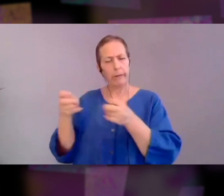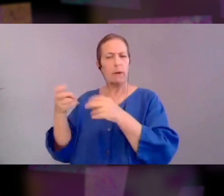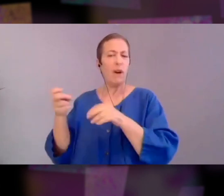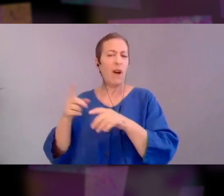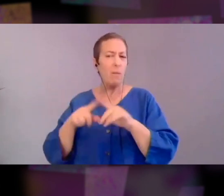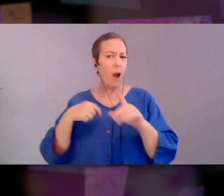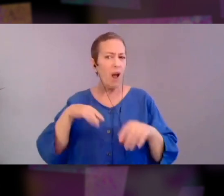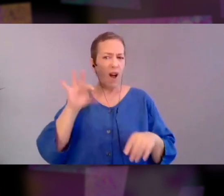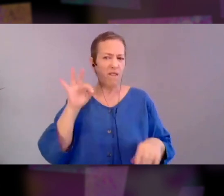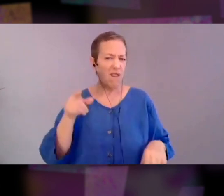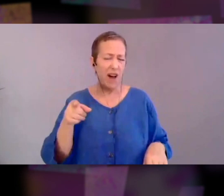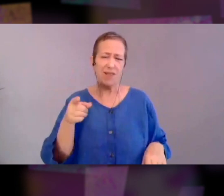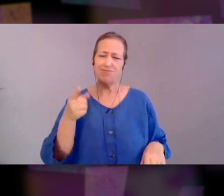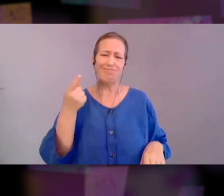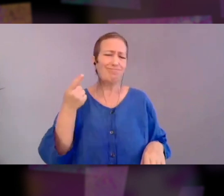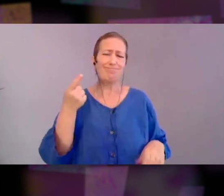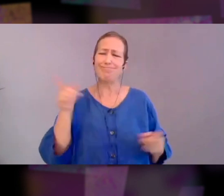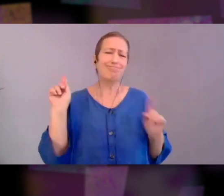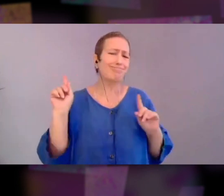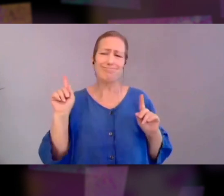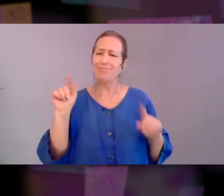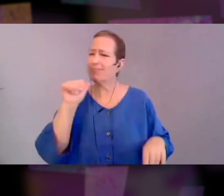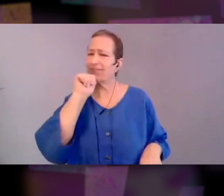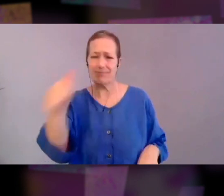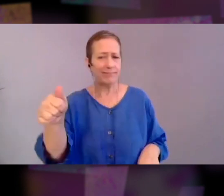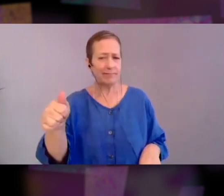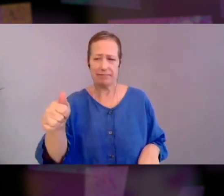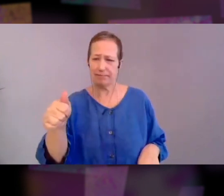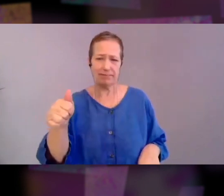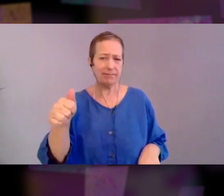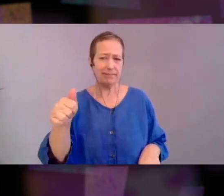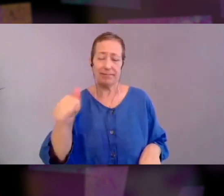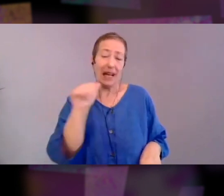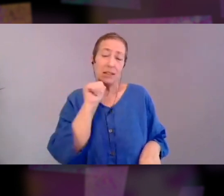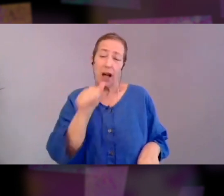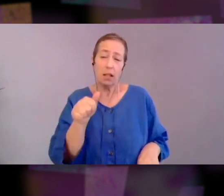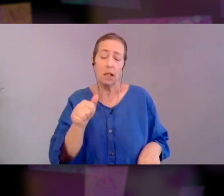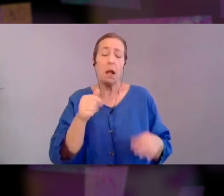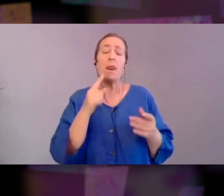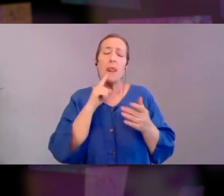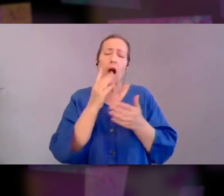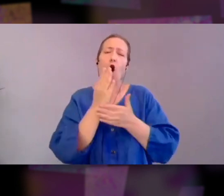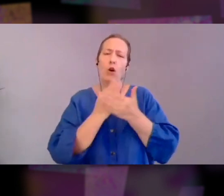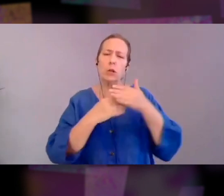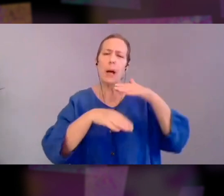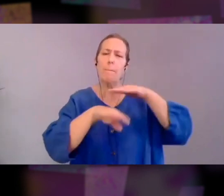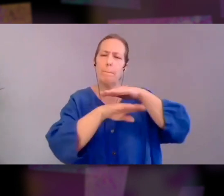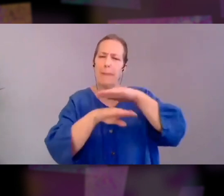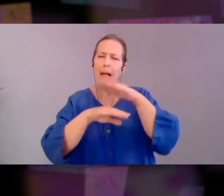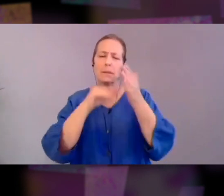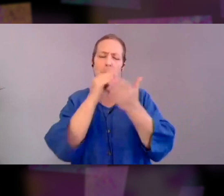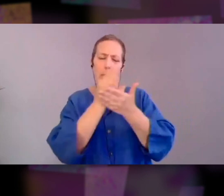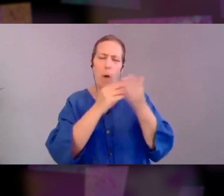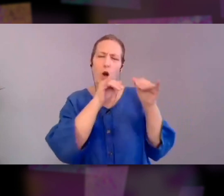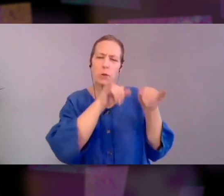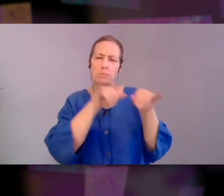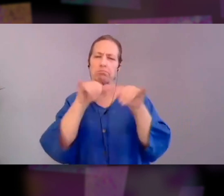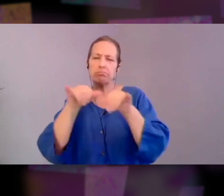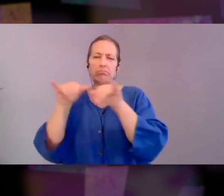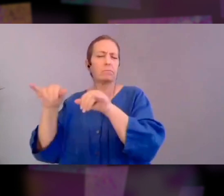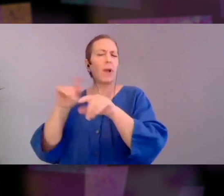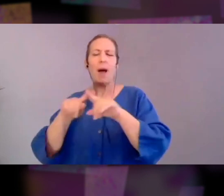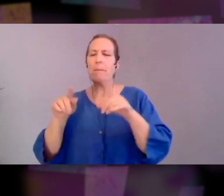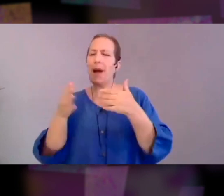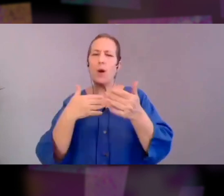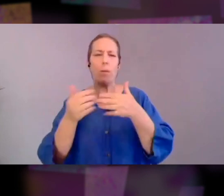works. Indeed, there are consistent elements, but each gathering requires unique preparation. And